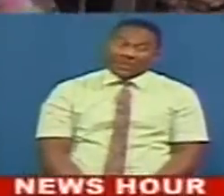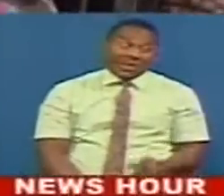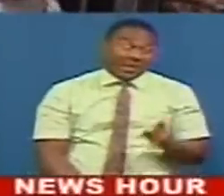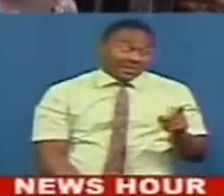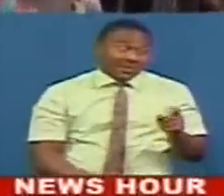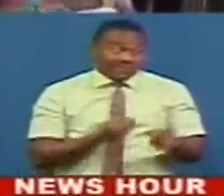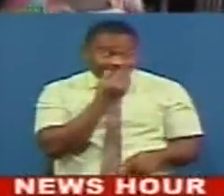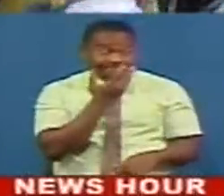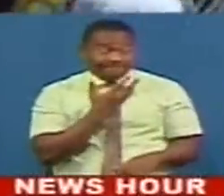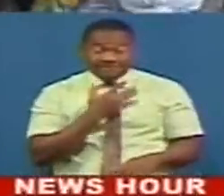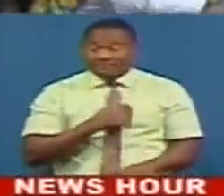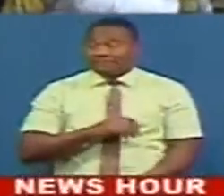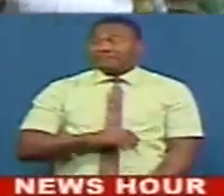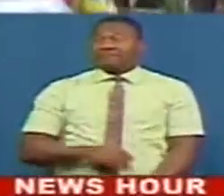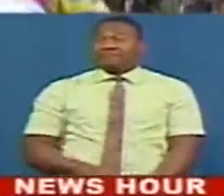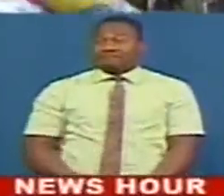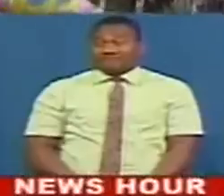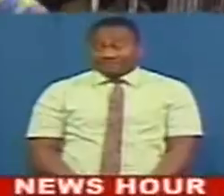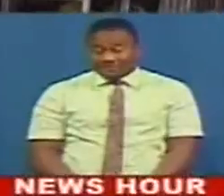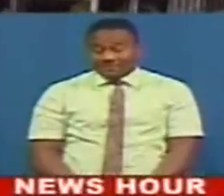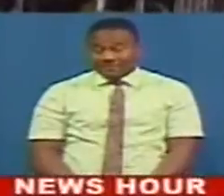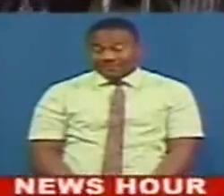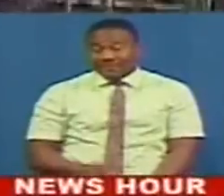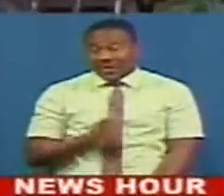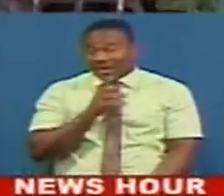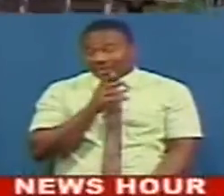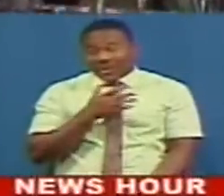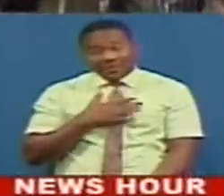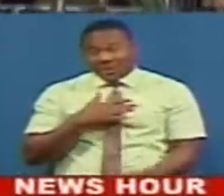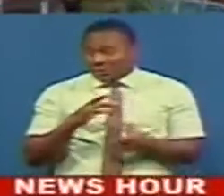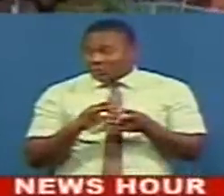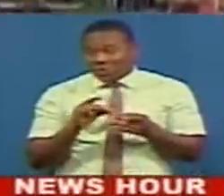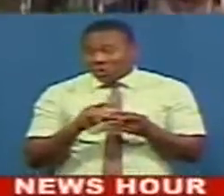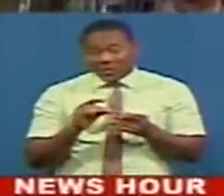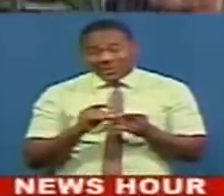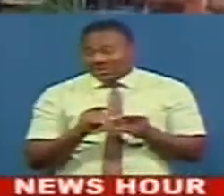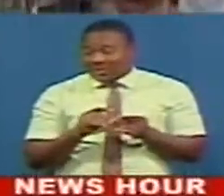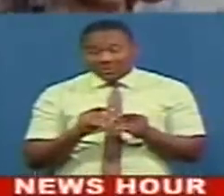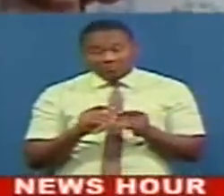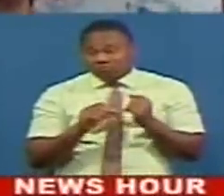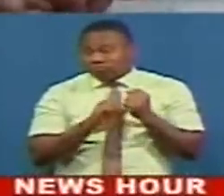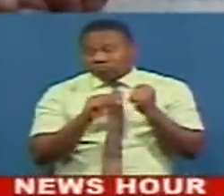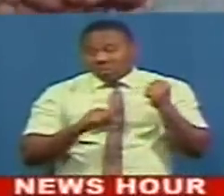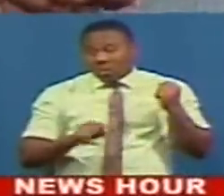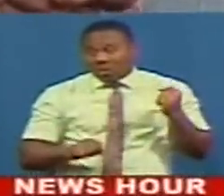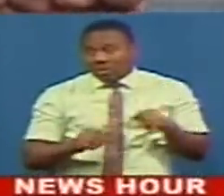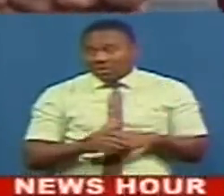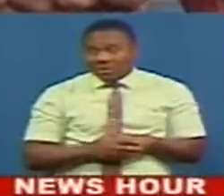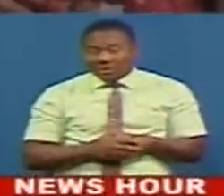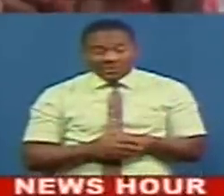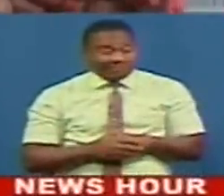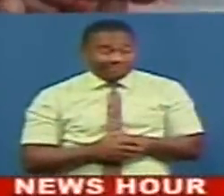said, Ma, it's a long story. So I told her, I